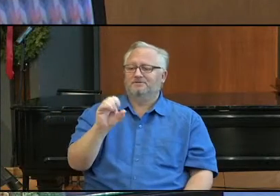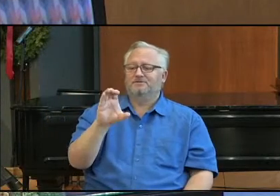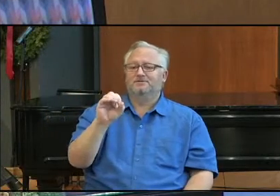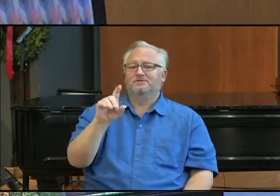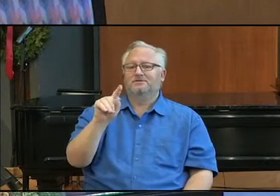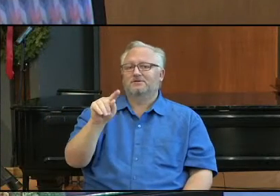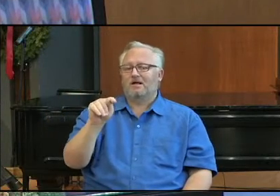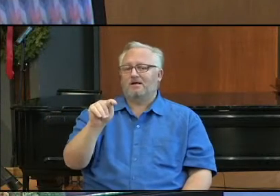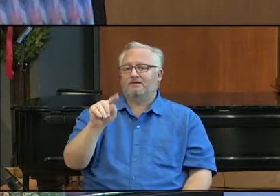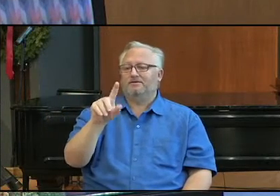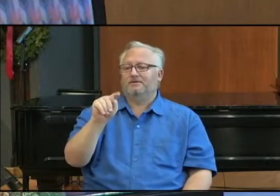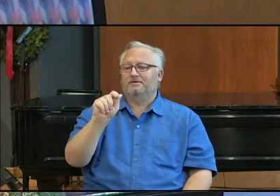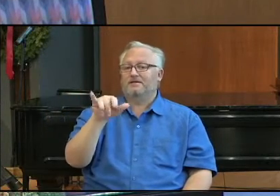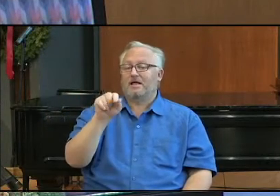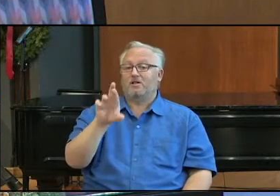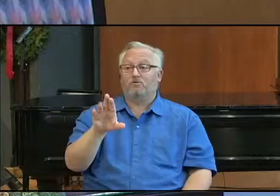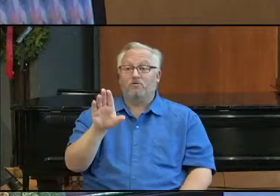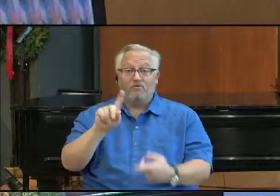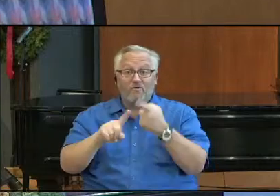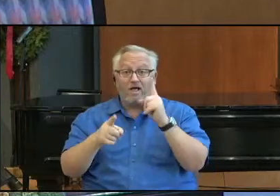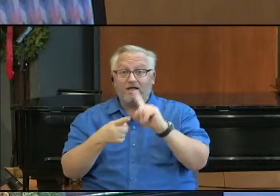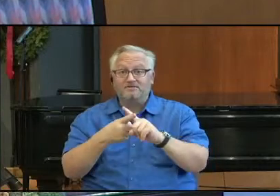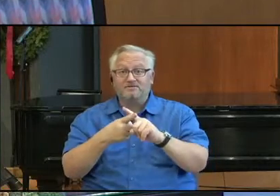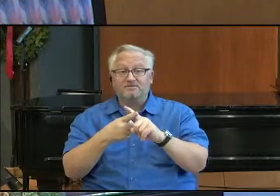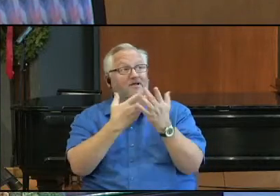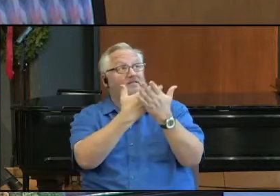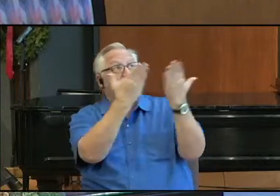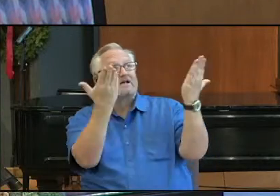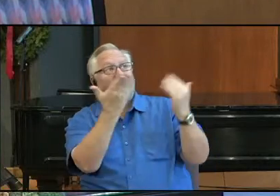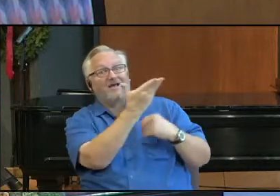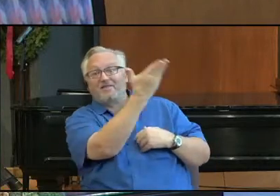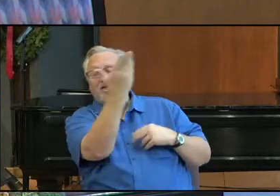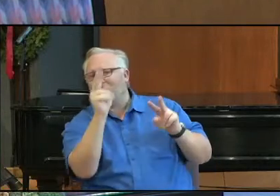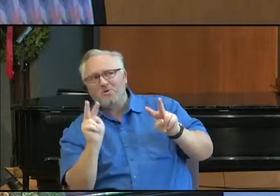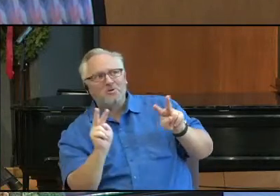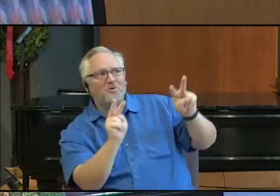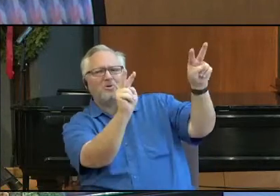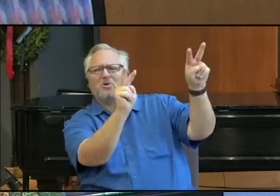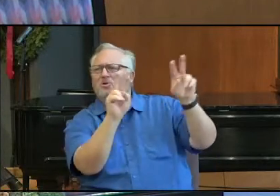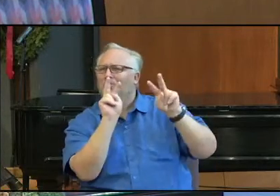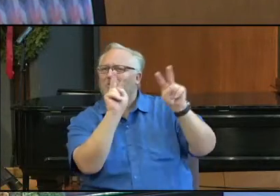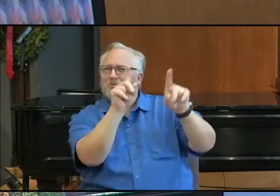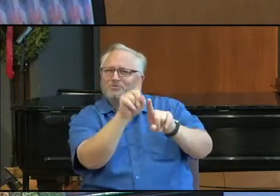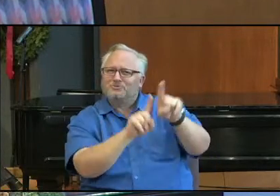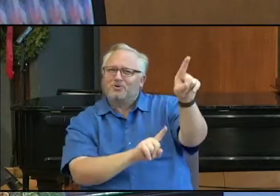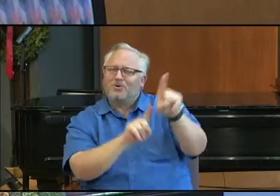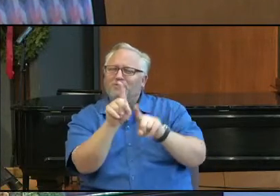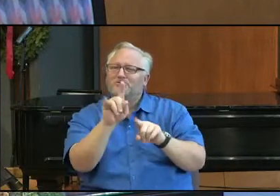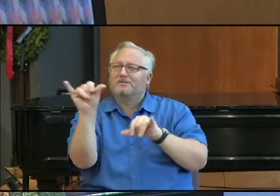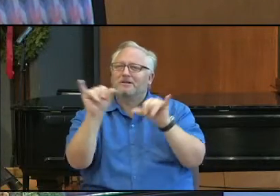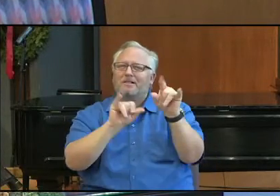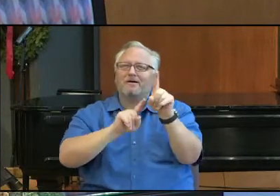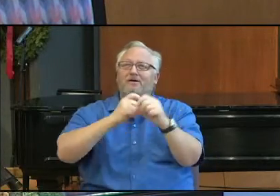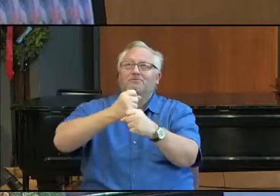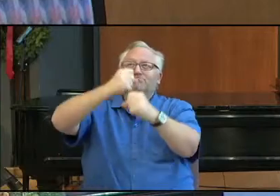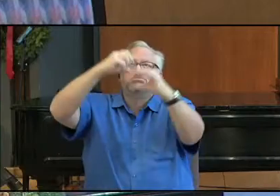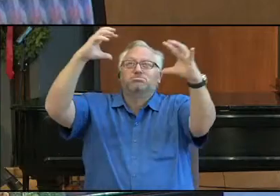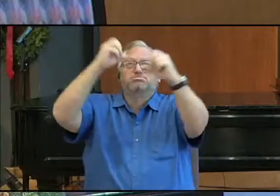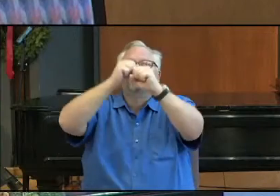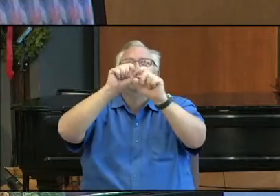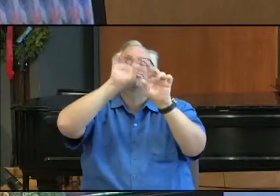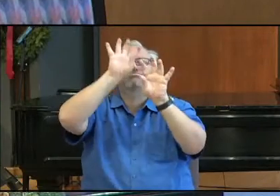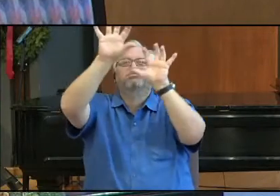Look, friends, to the sky, to the stars that dance like fireworks overhead,